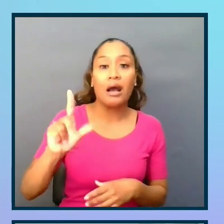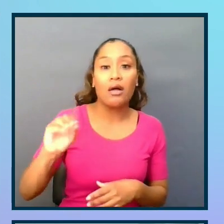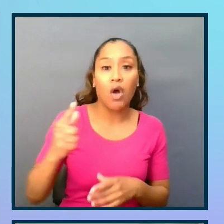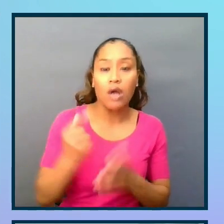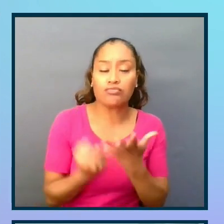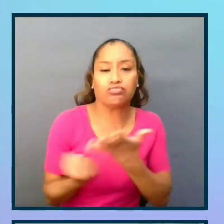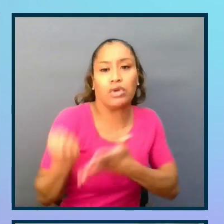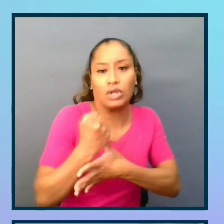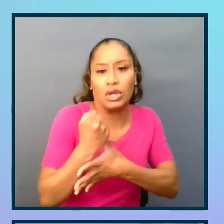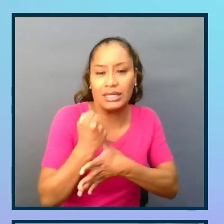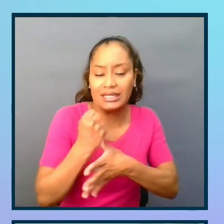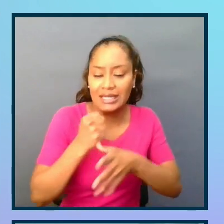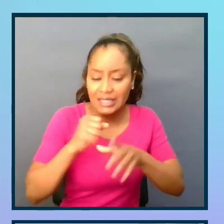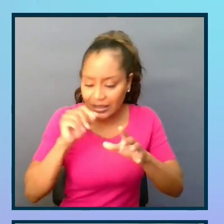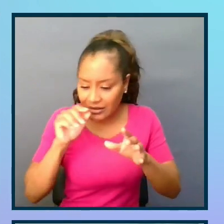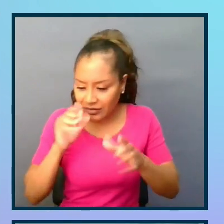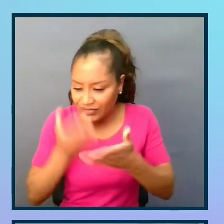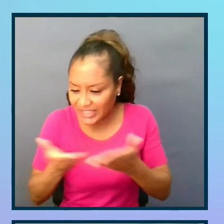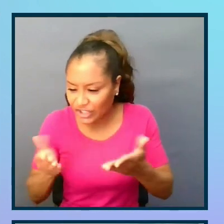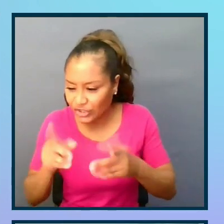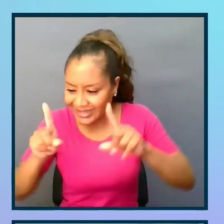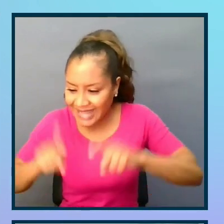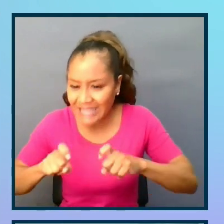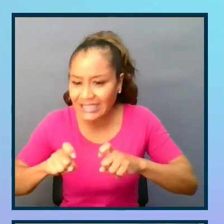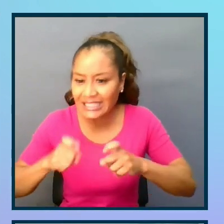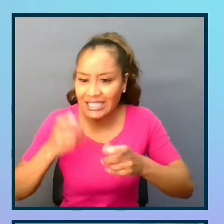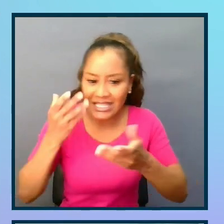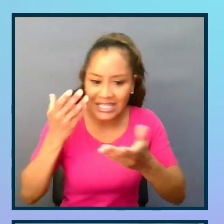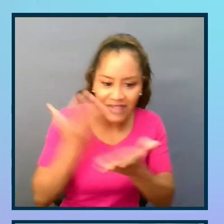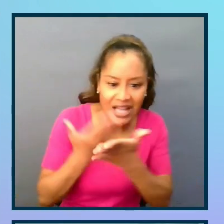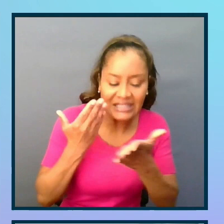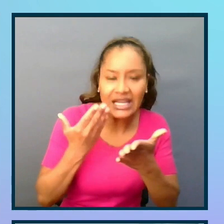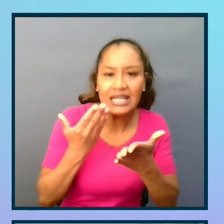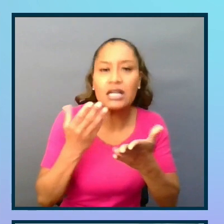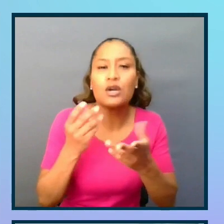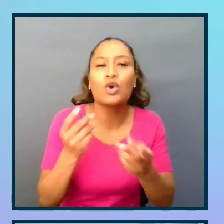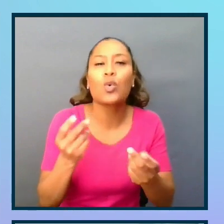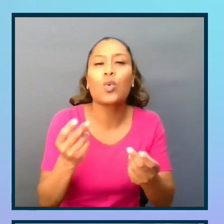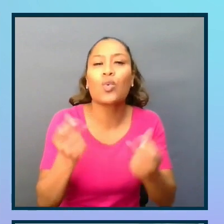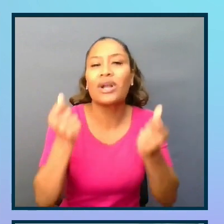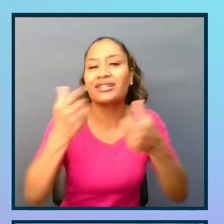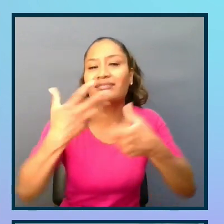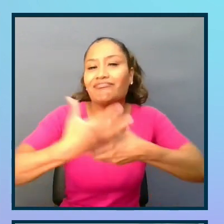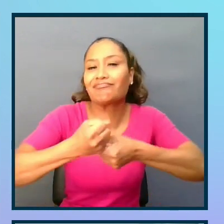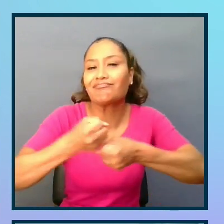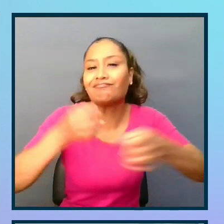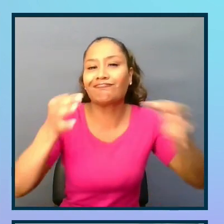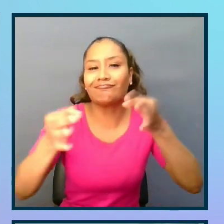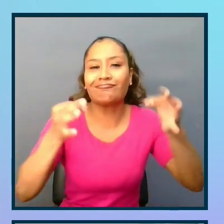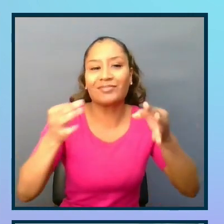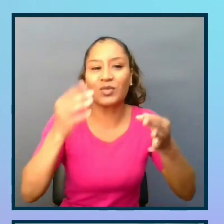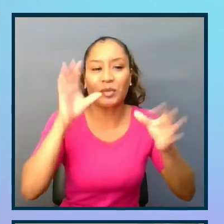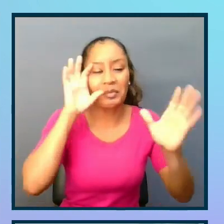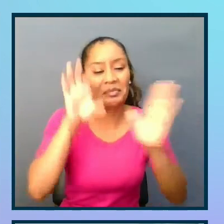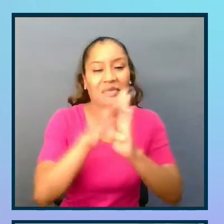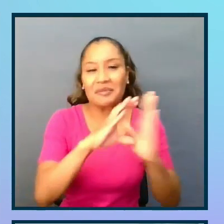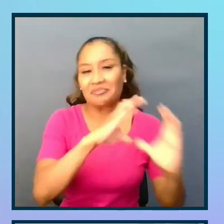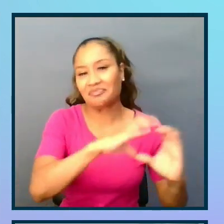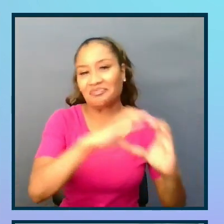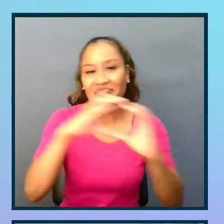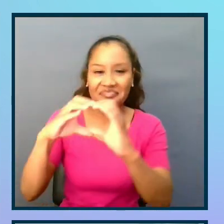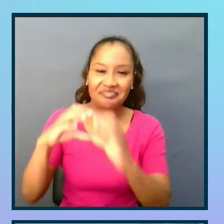tested, deployed, and feedback is gathered to kind of give a quick snapshot of what that image is. All